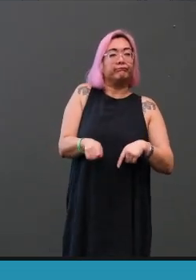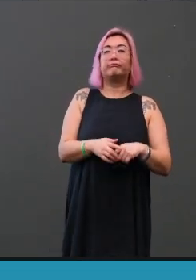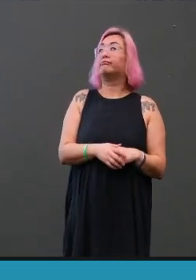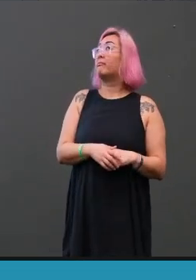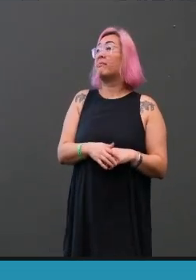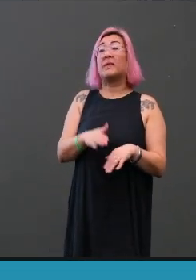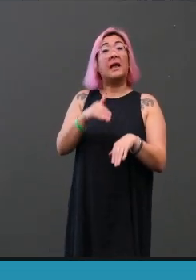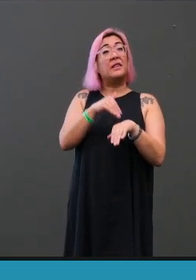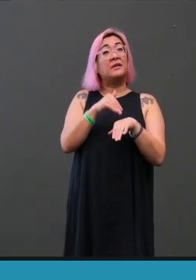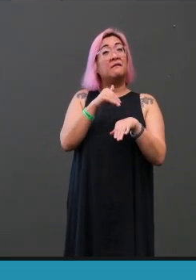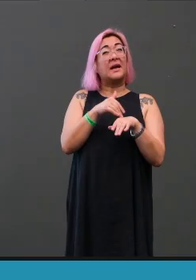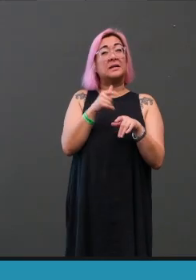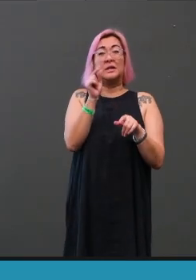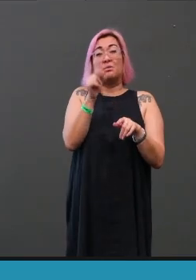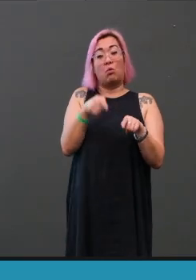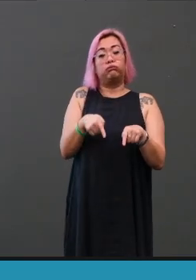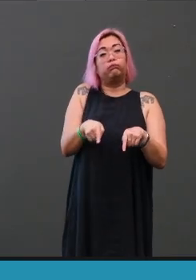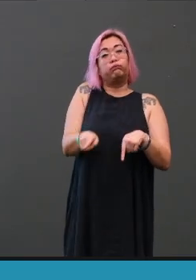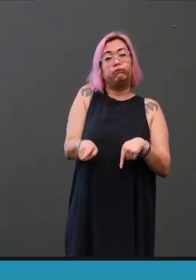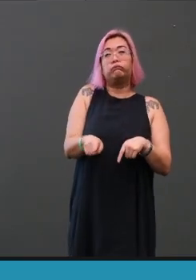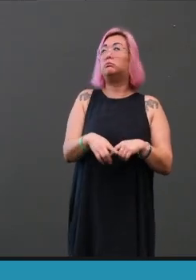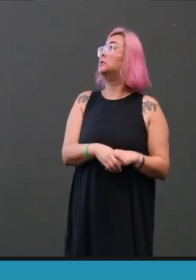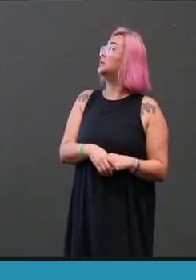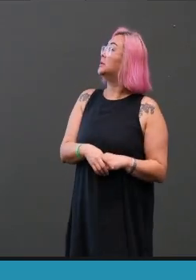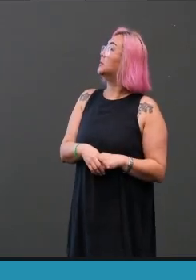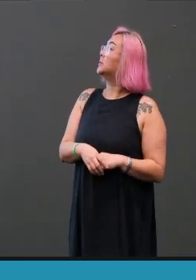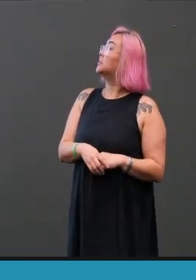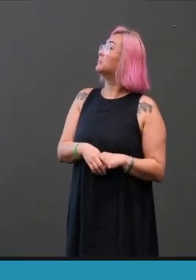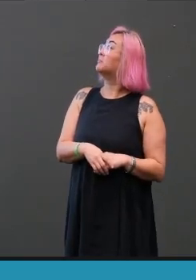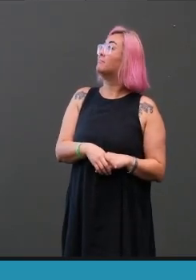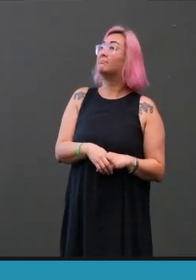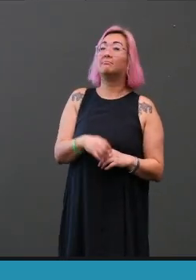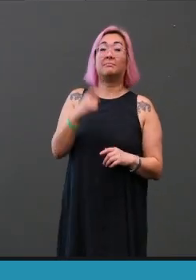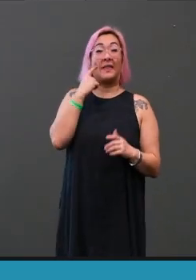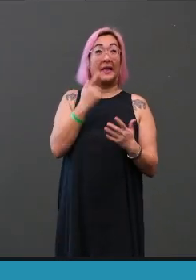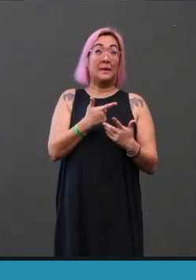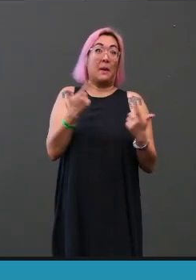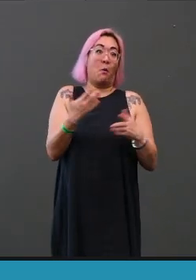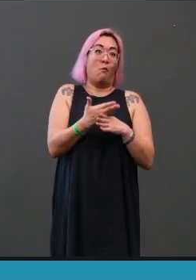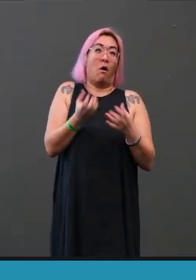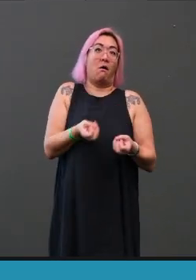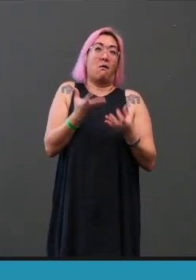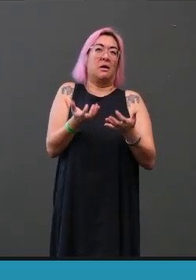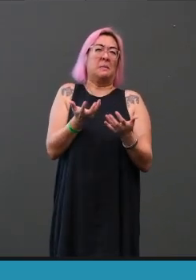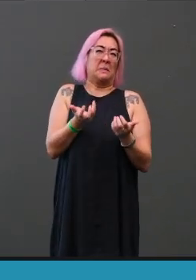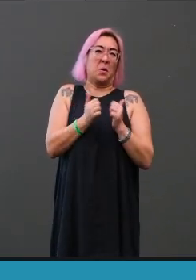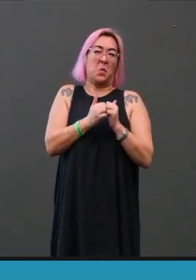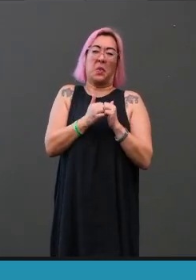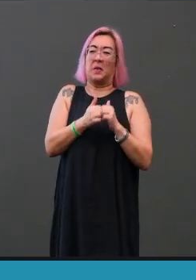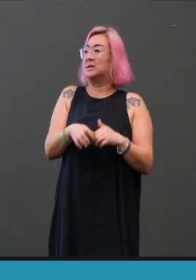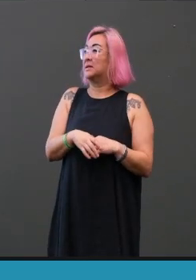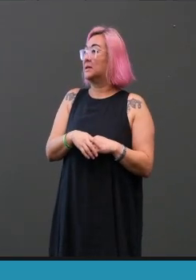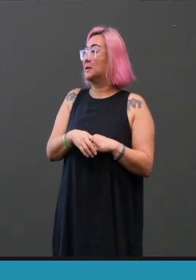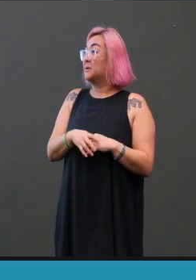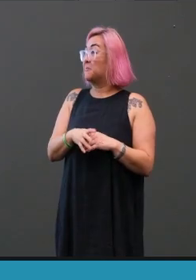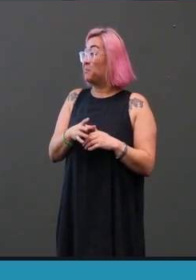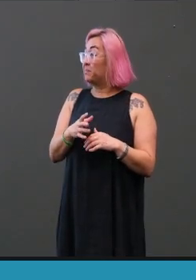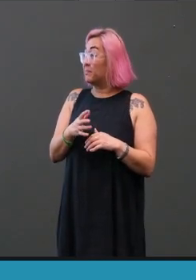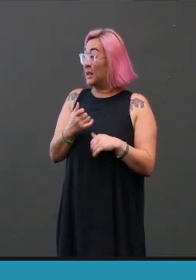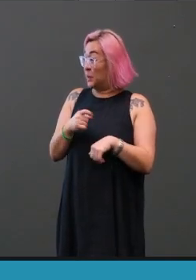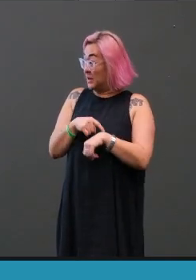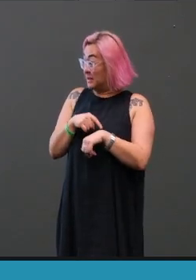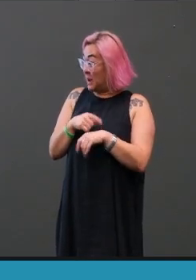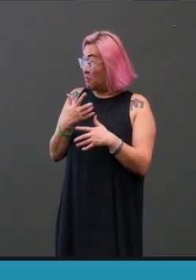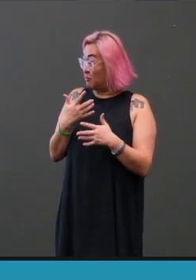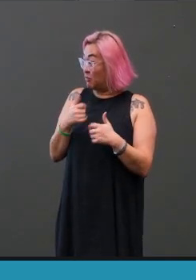subtle. And considering the amount of work, is probably not worth the effort. And I'm guessing it's pretty short on time, or pretty much. Because you started